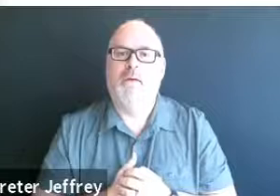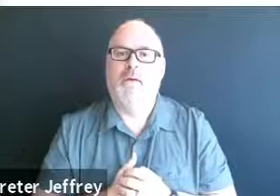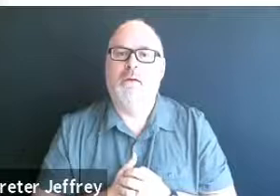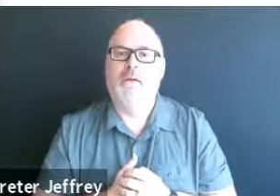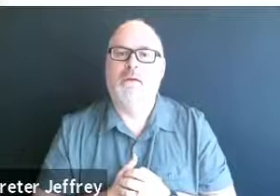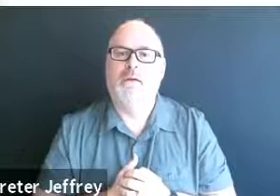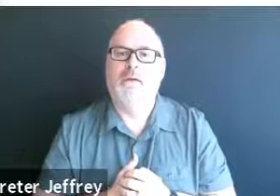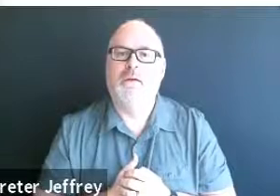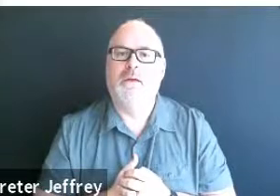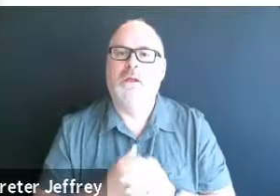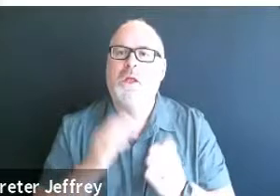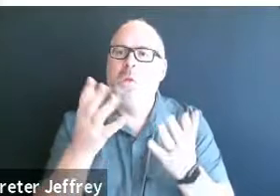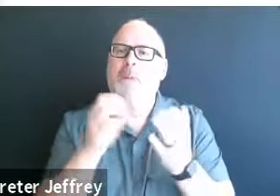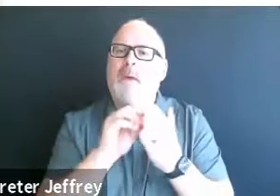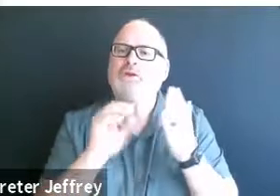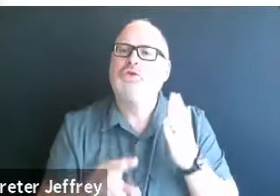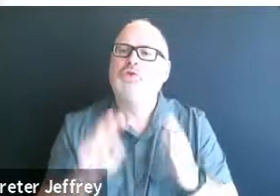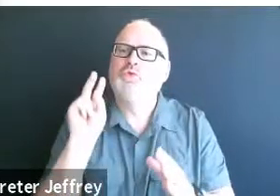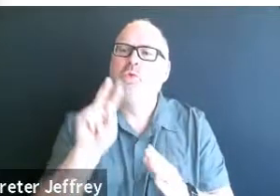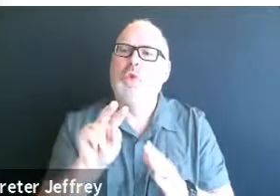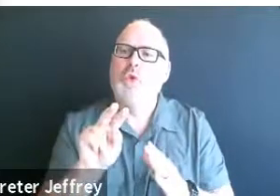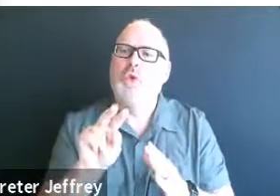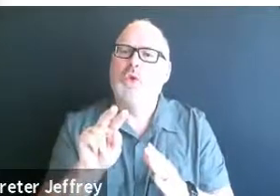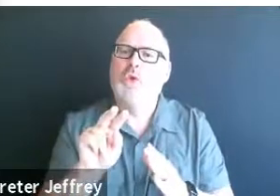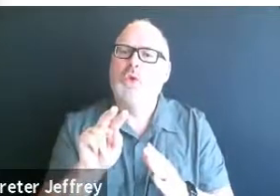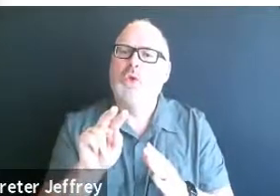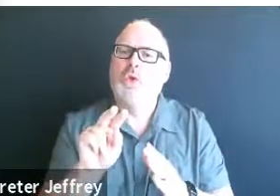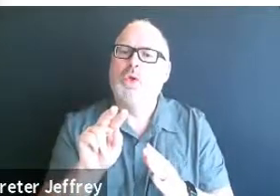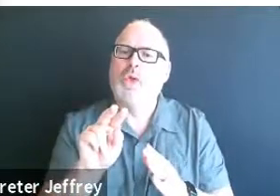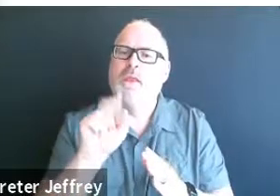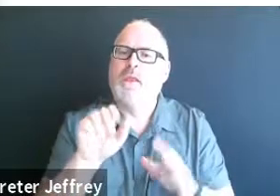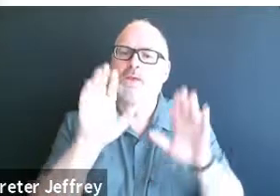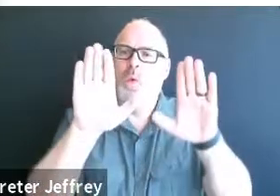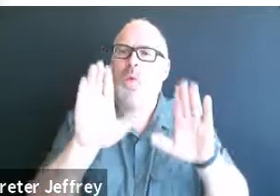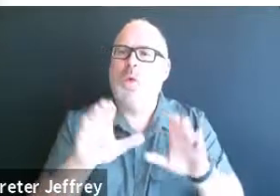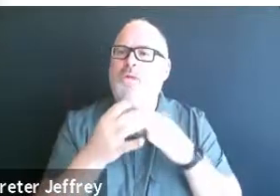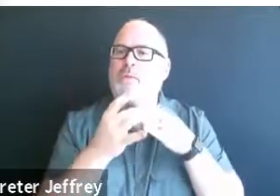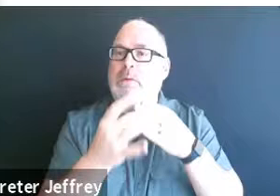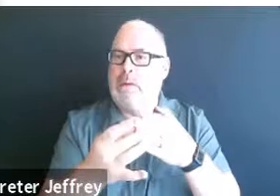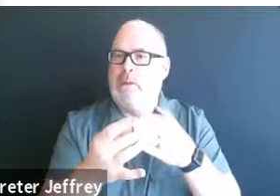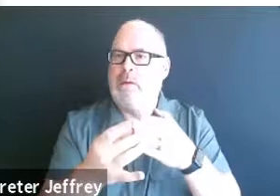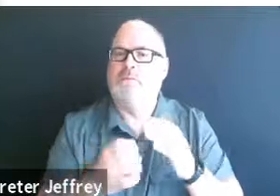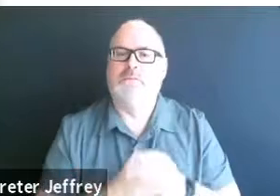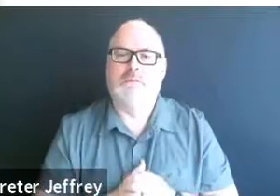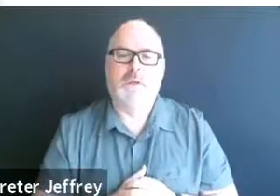And I want my students to look at this wonderful guide.